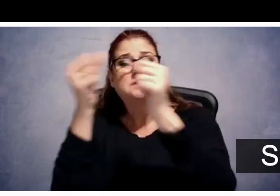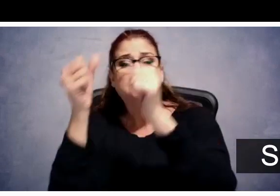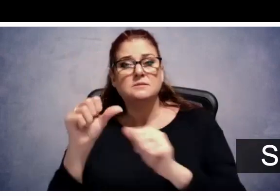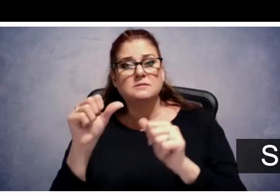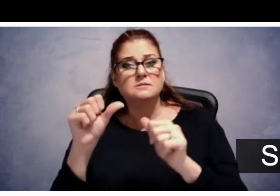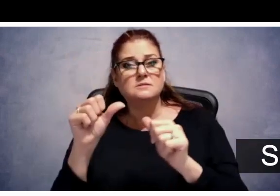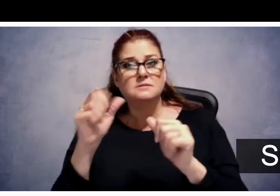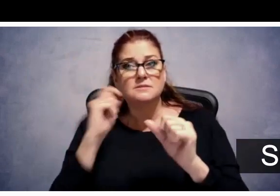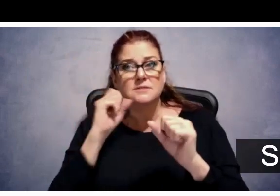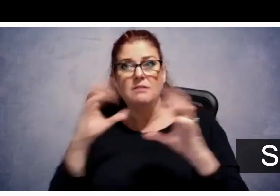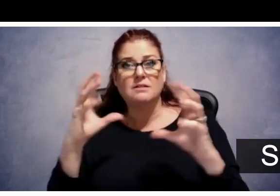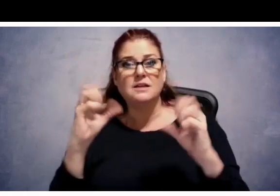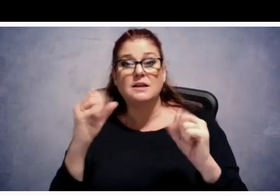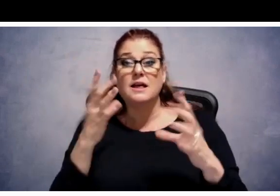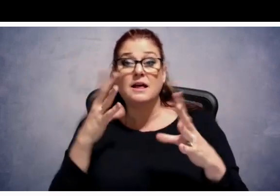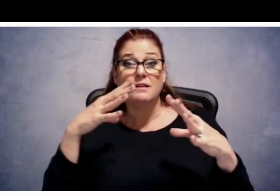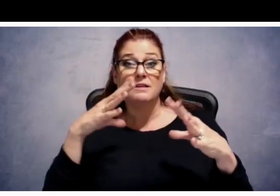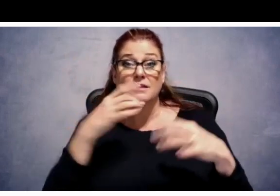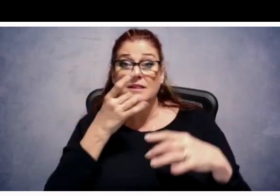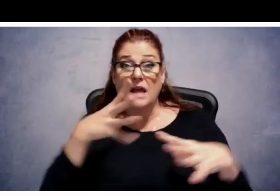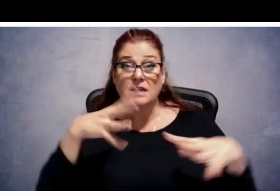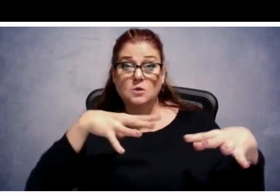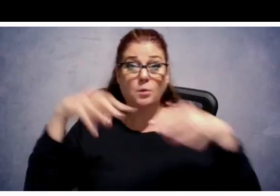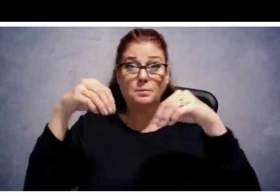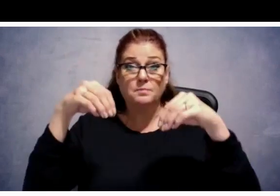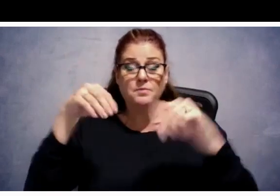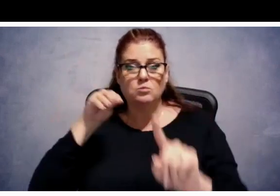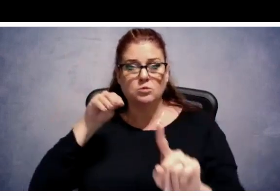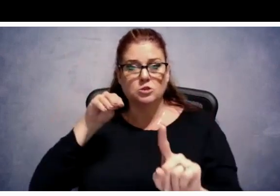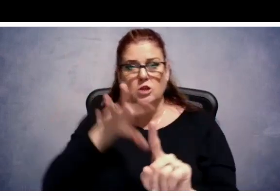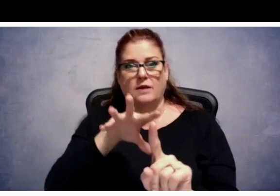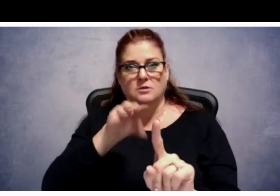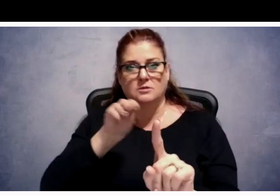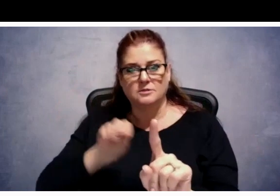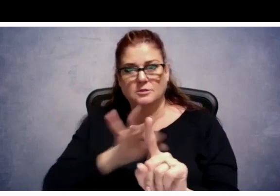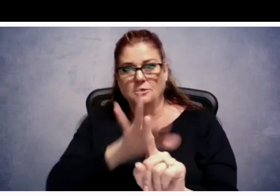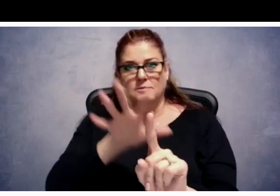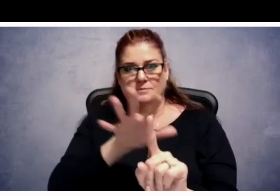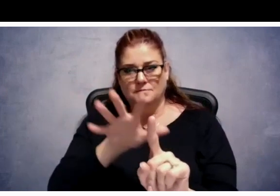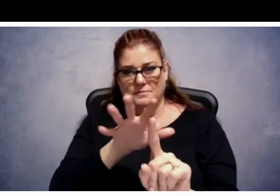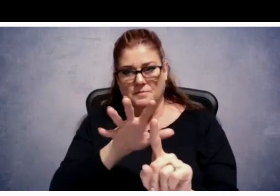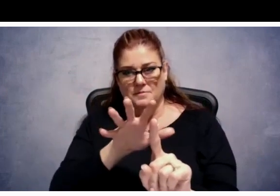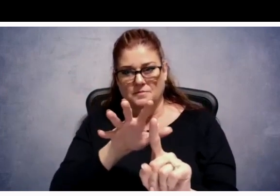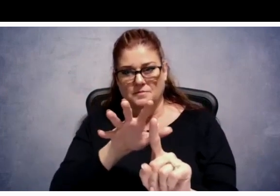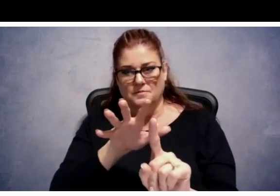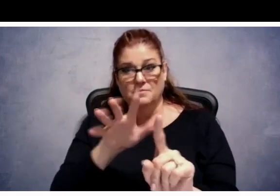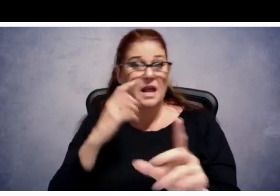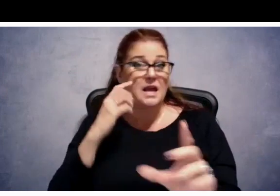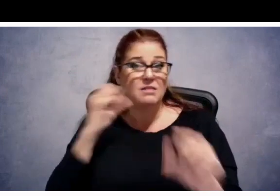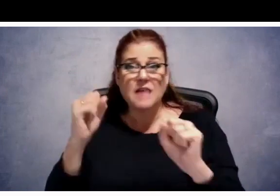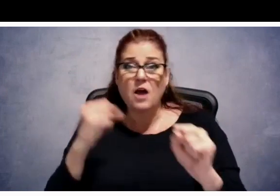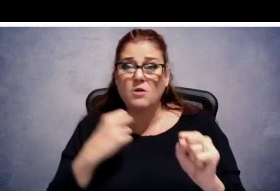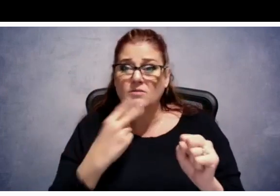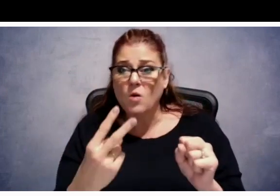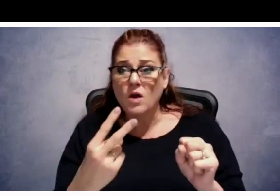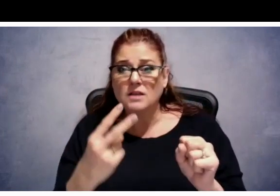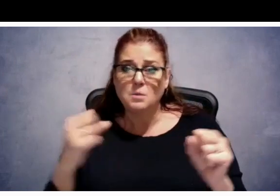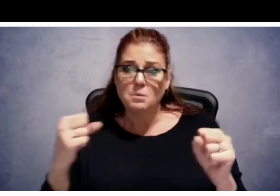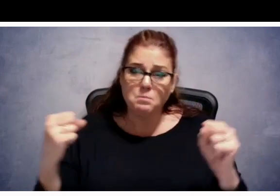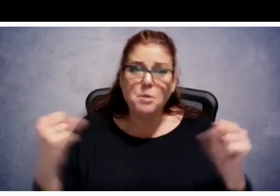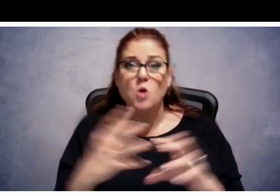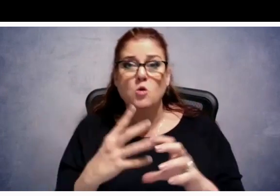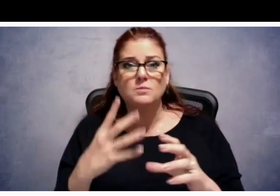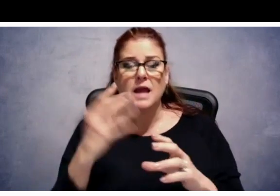Suddenly, the lights went out. The projector flashed on, and a loud voice boomed out through